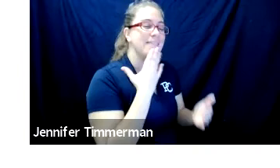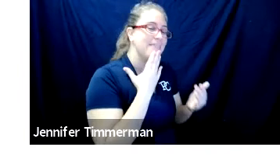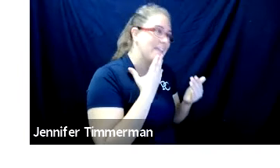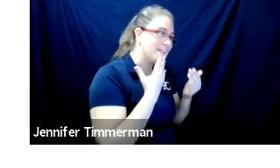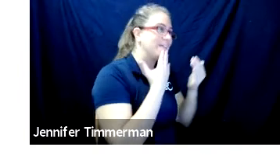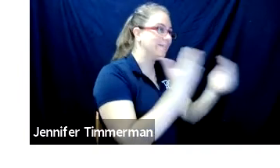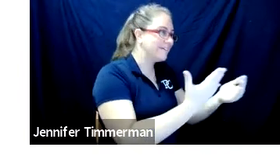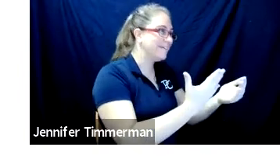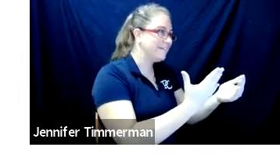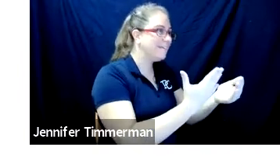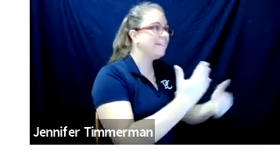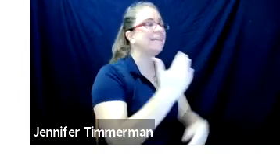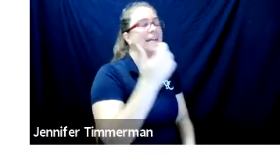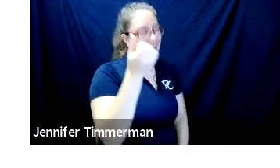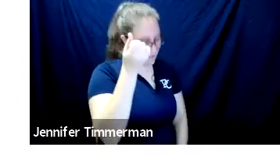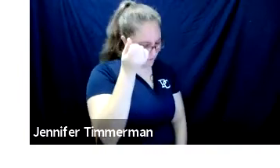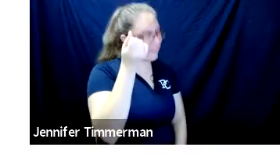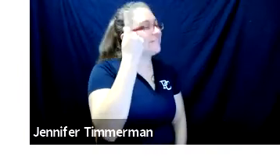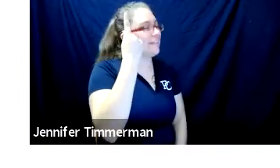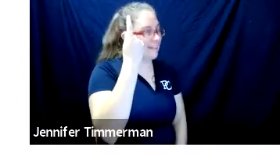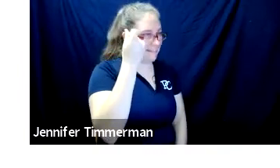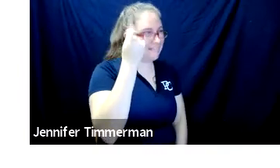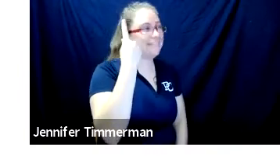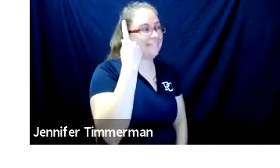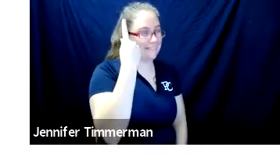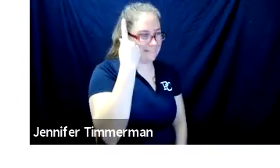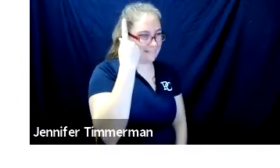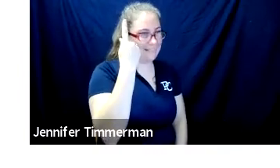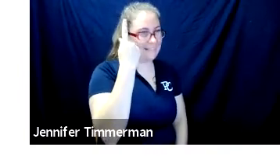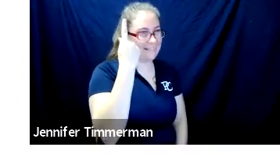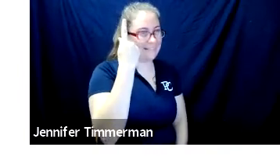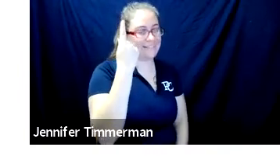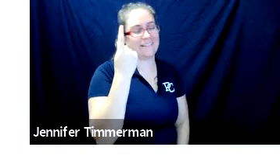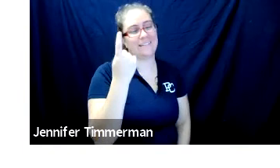And thank you. I understand.